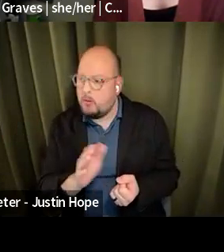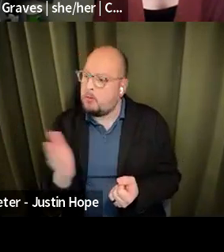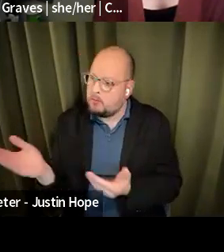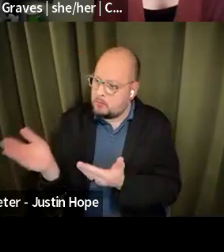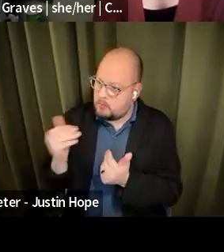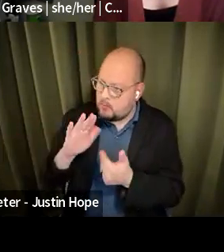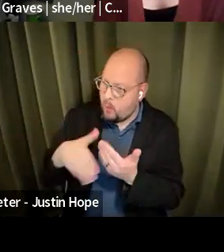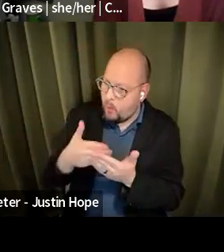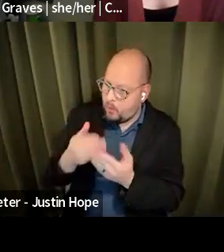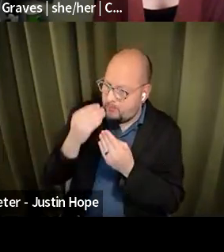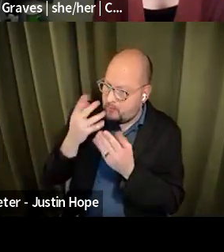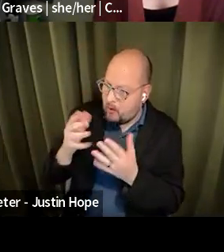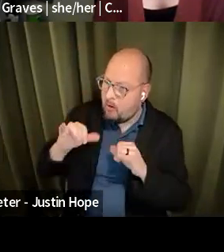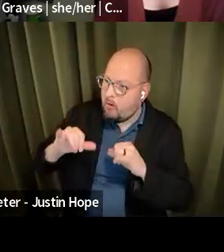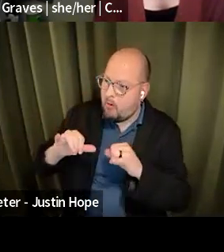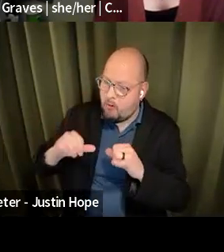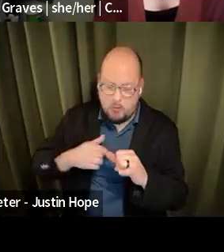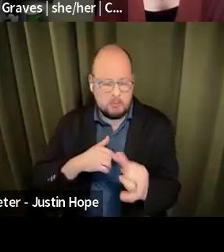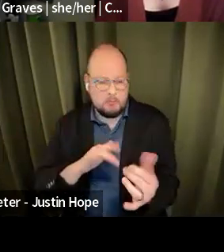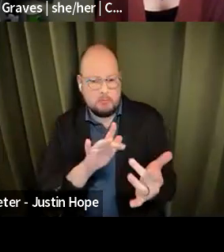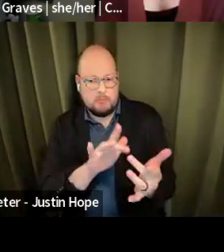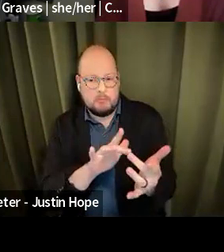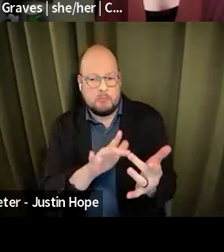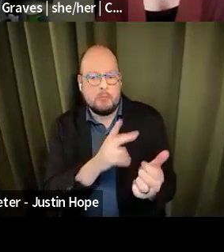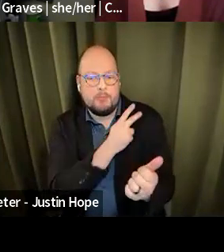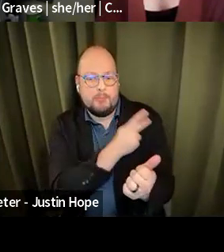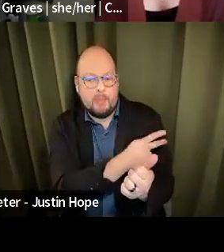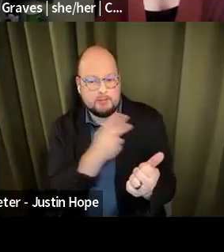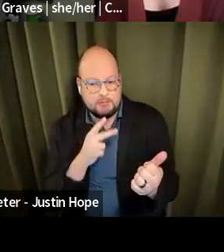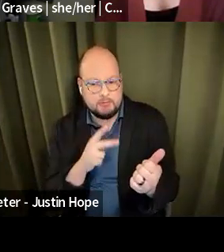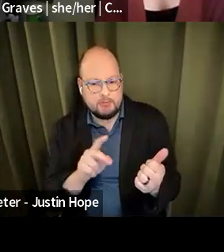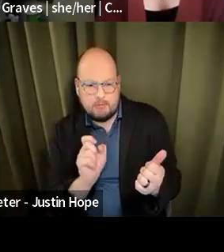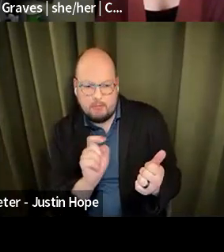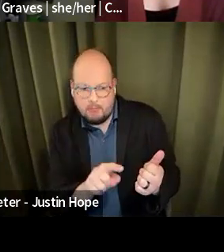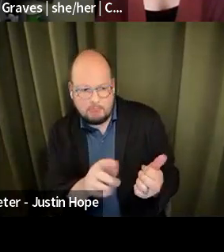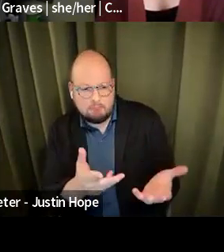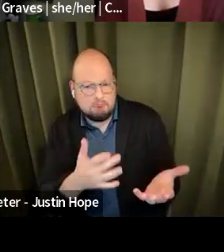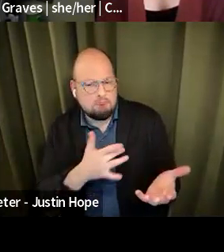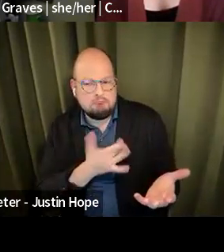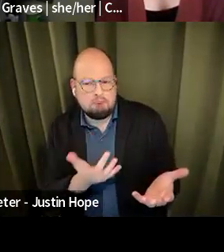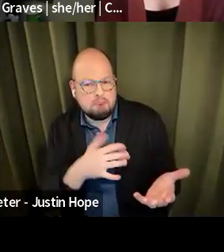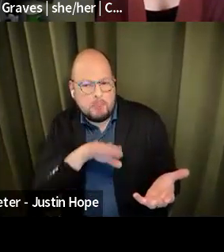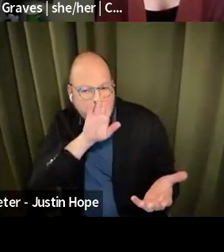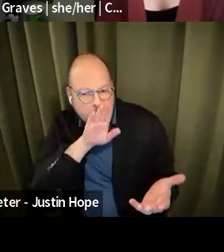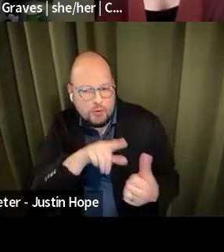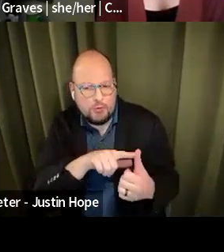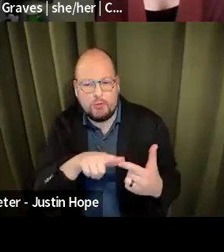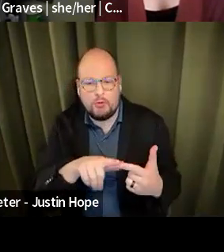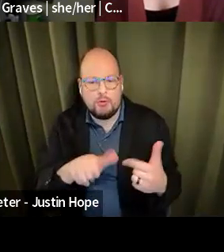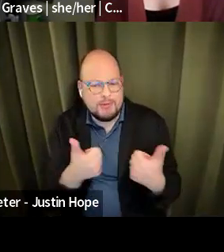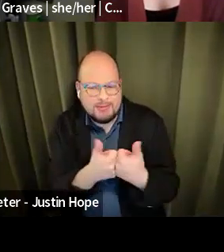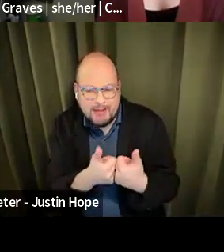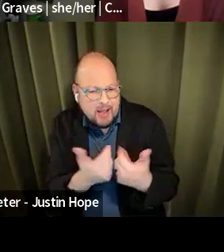will reach out to the patient, and from that learn what is the barrier, what are the challenges, and then through